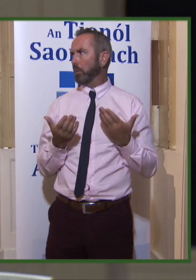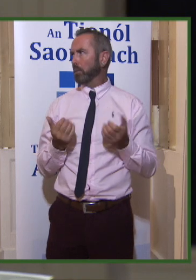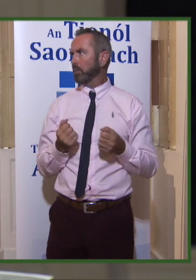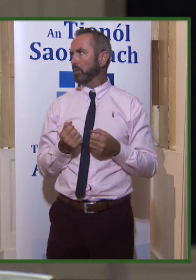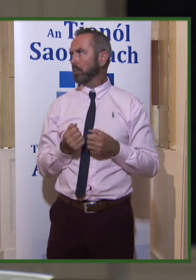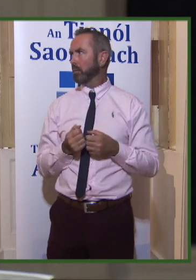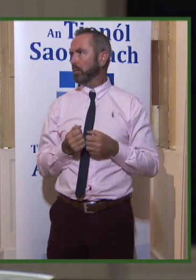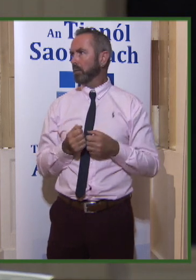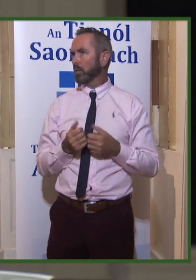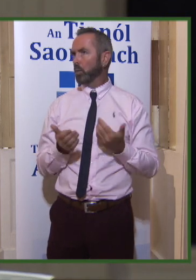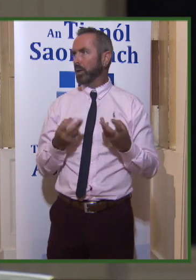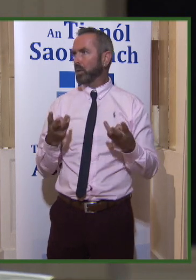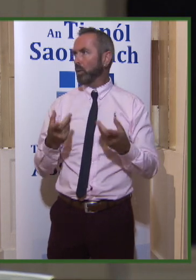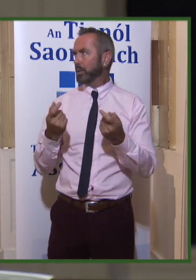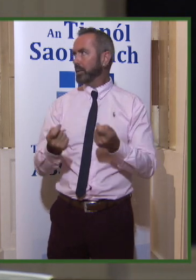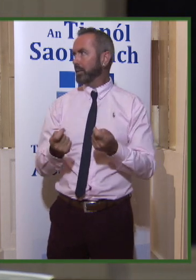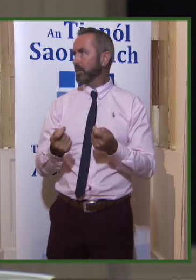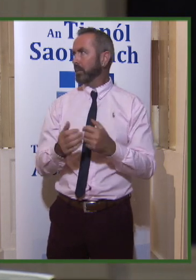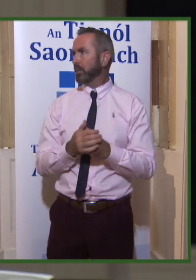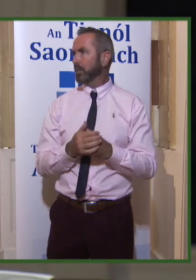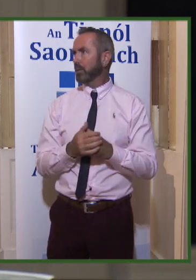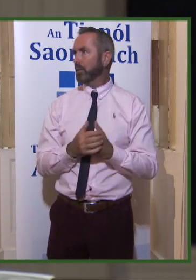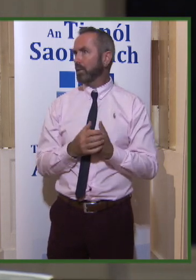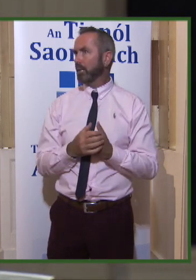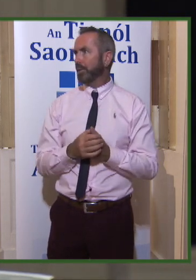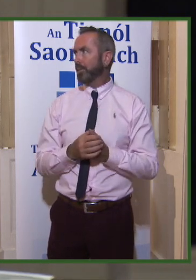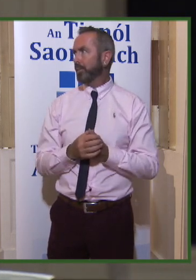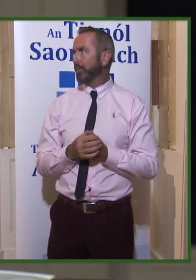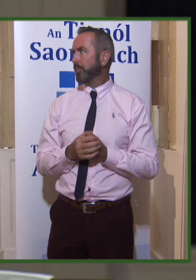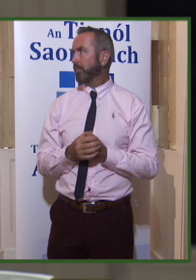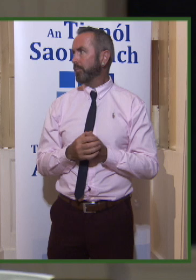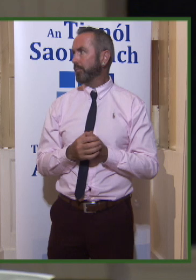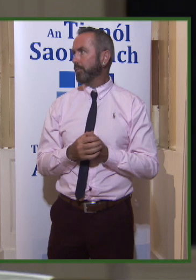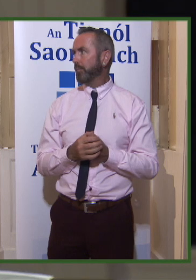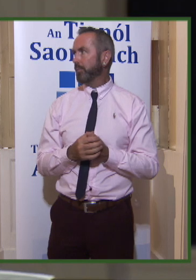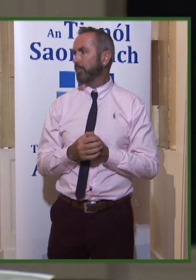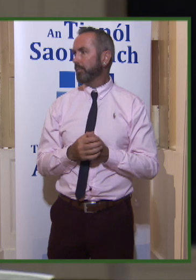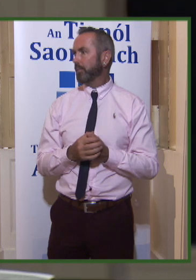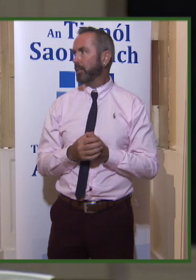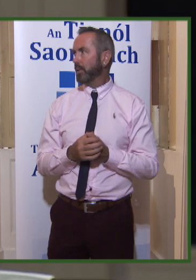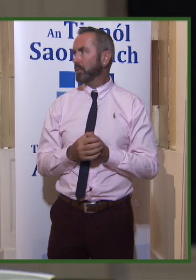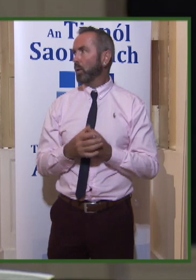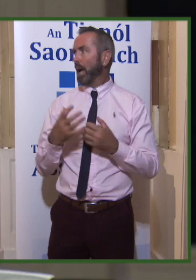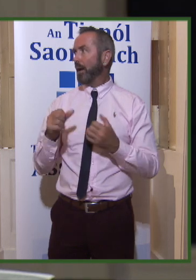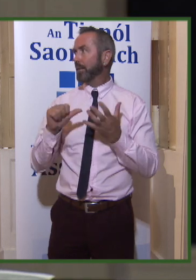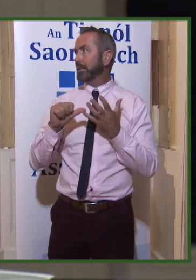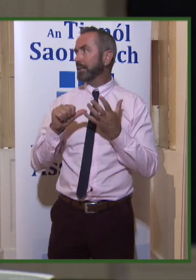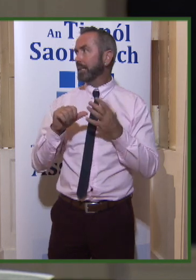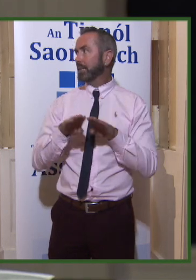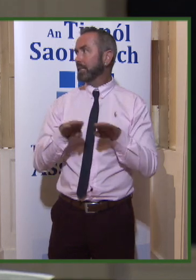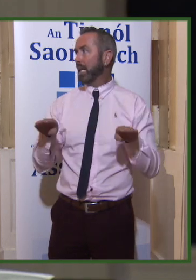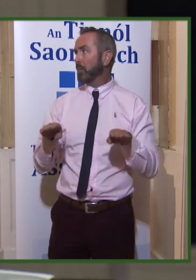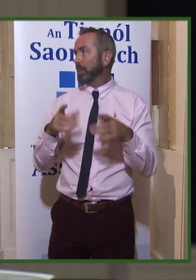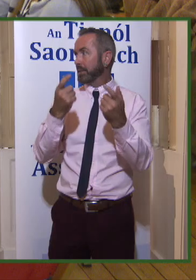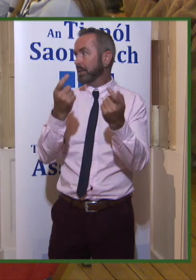want us? Yeah. You see, you have to get the mic because we can't. Yeah, so basically we're going to have the 6 tables sit as you